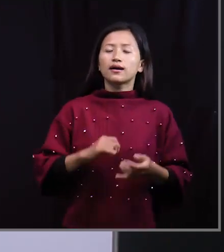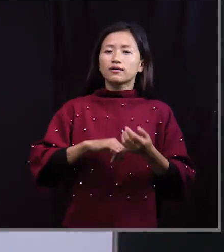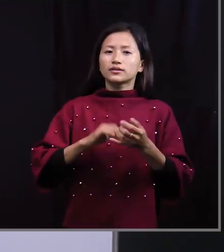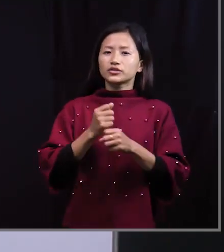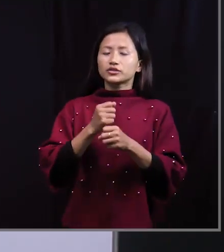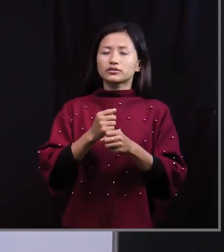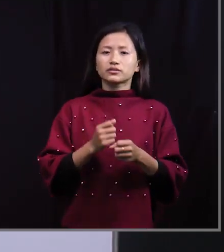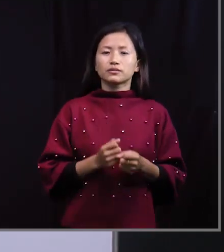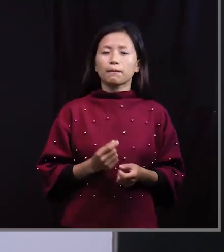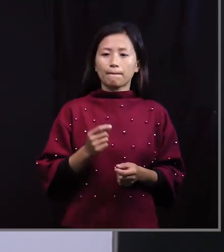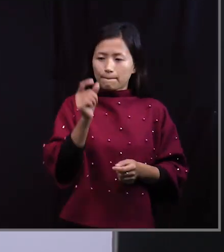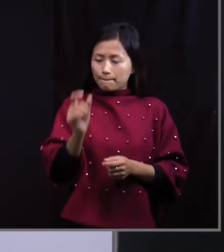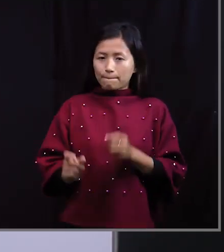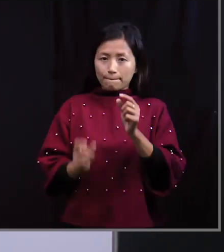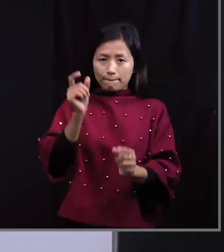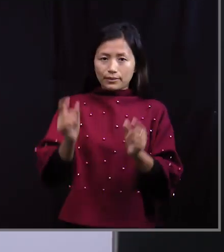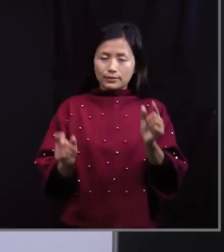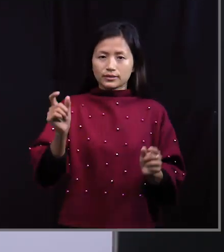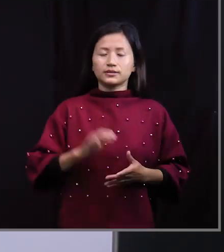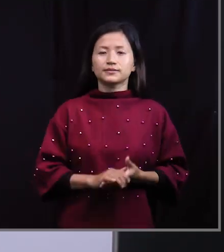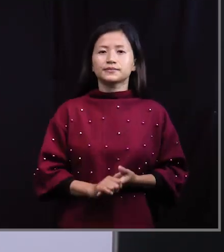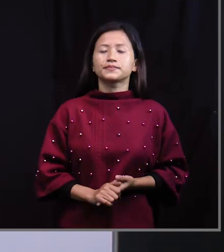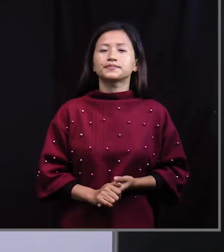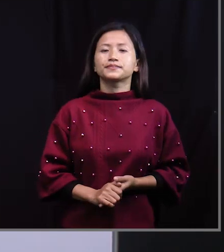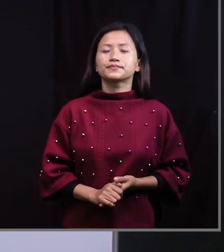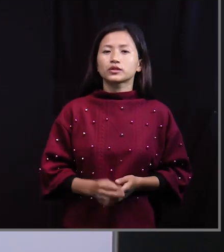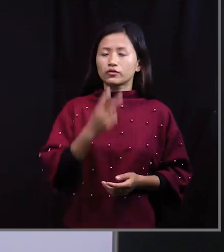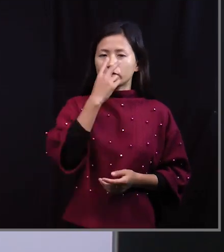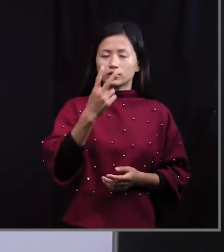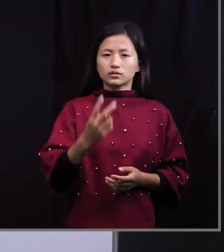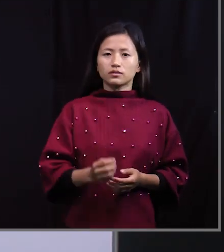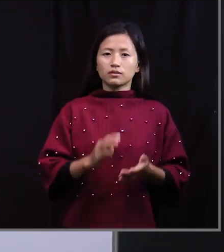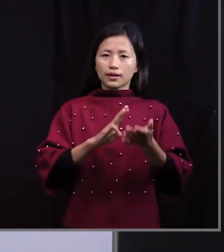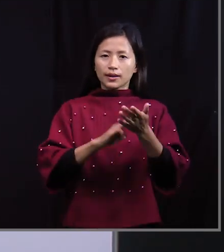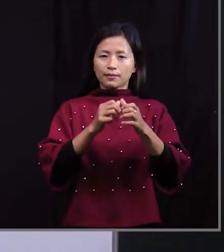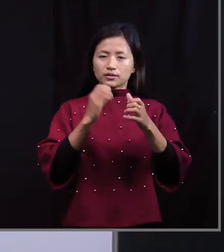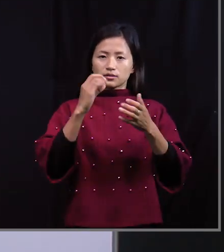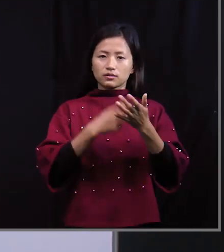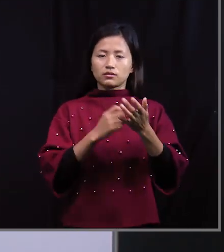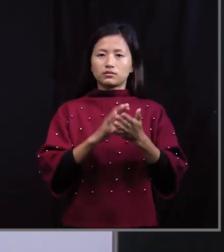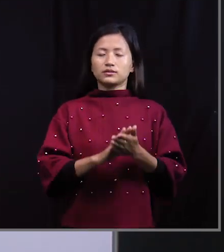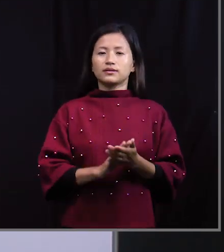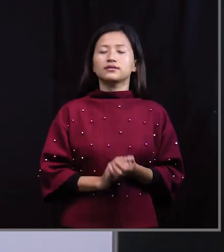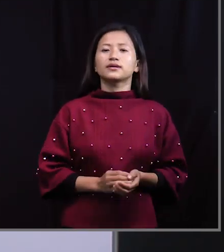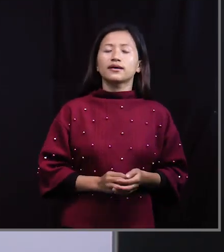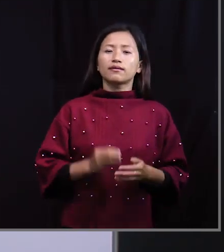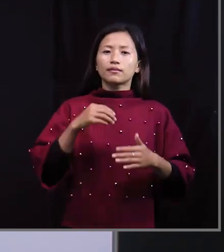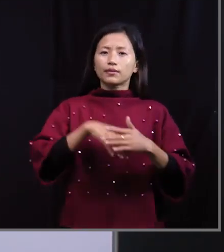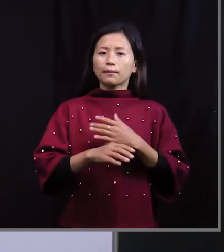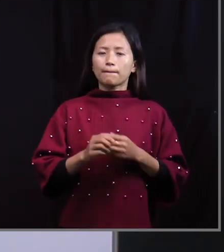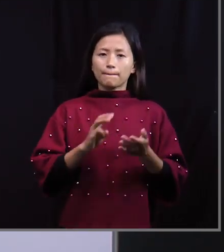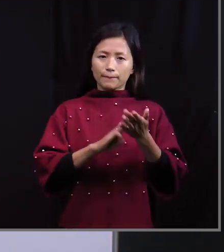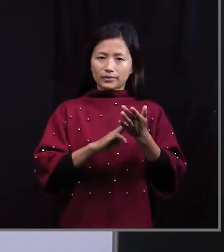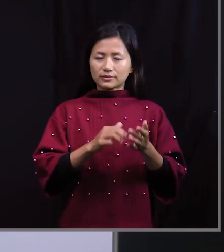general public. So here in this in your unit, we will focus more on the macro environmental factors rather than the